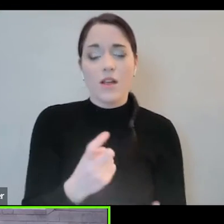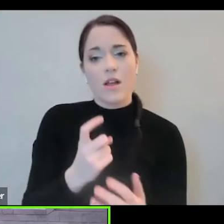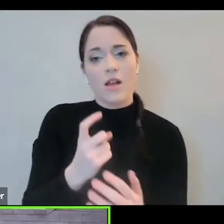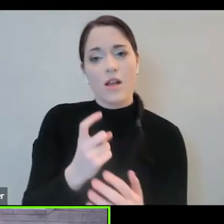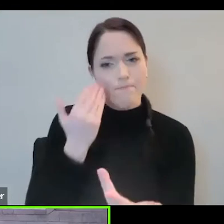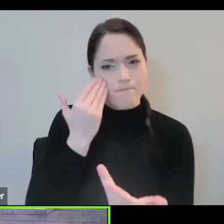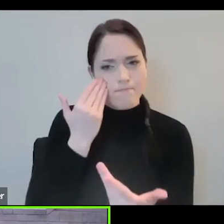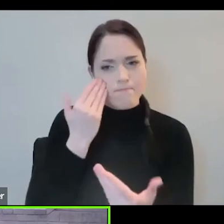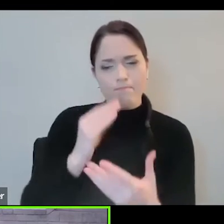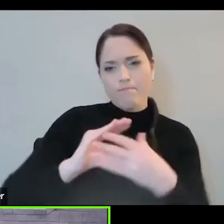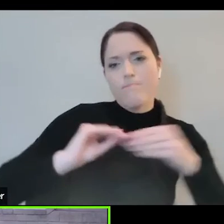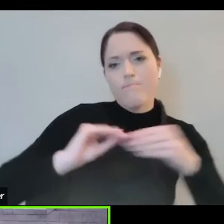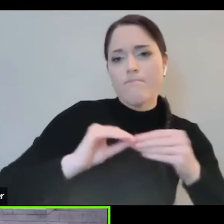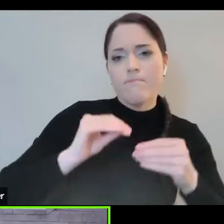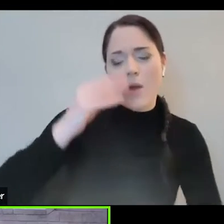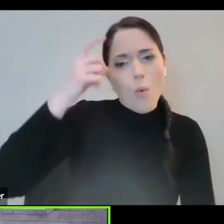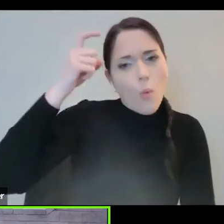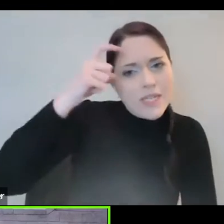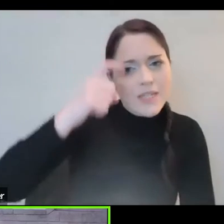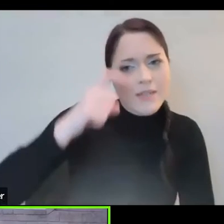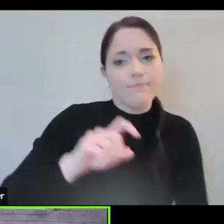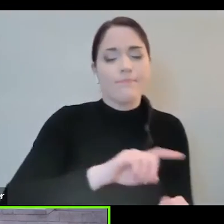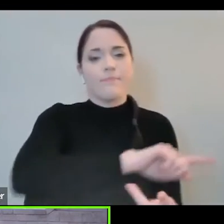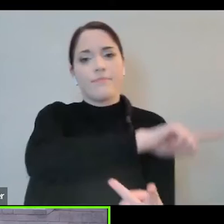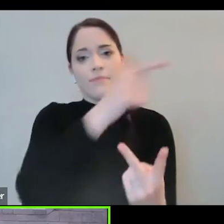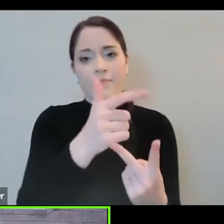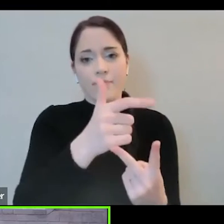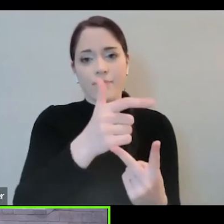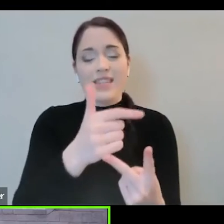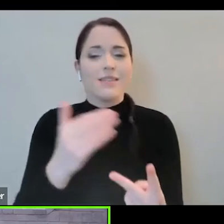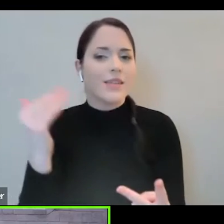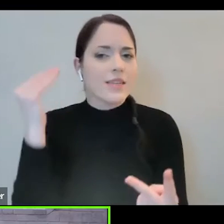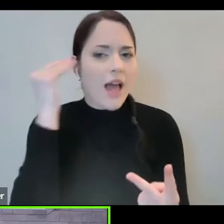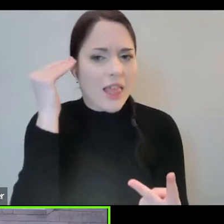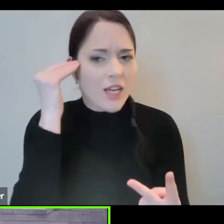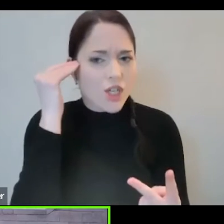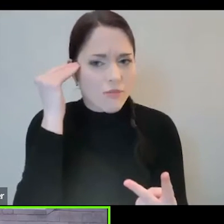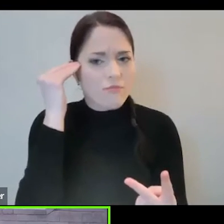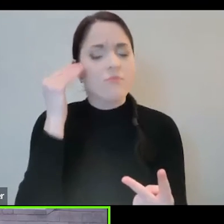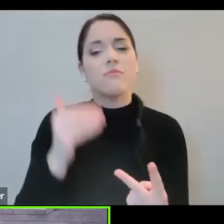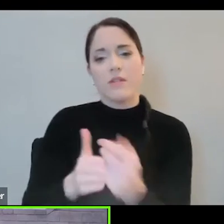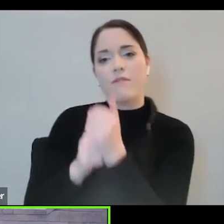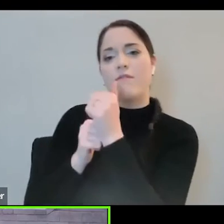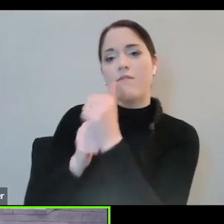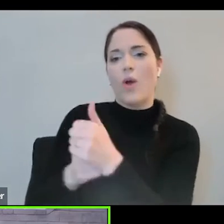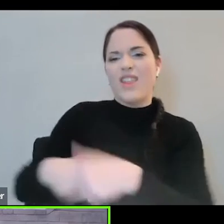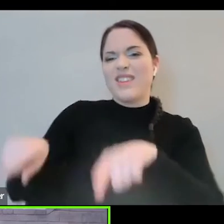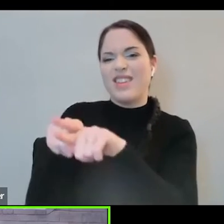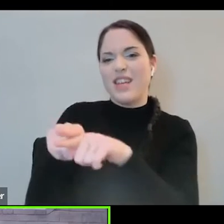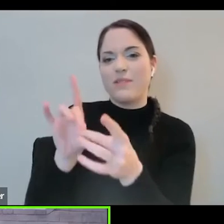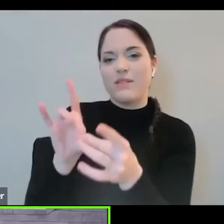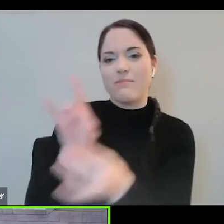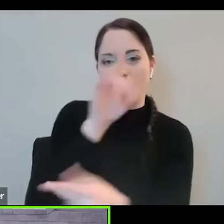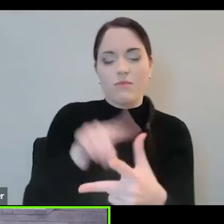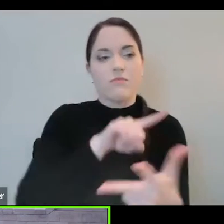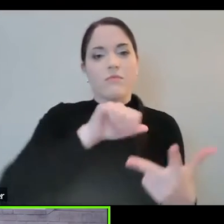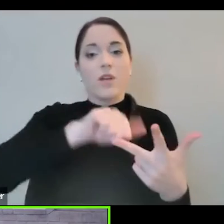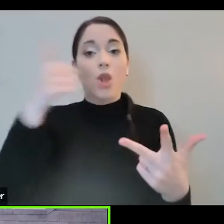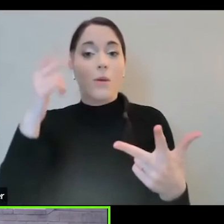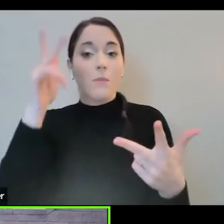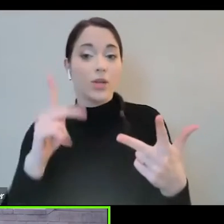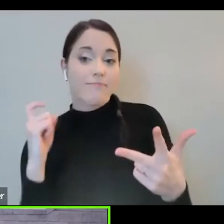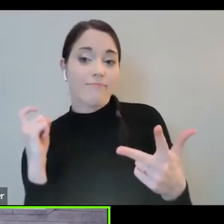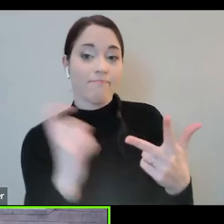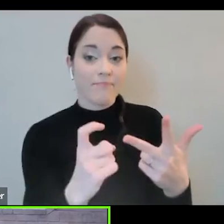wisdom, and to another the utterance of knowledge according to the same Spirit. To another faith,